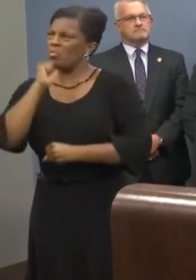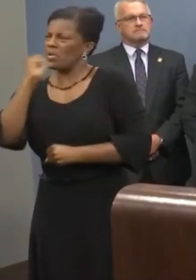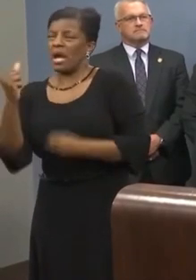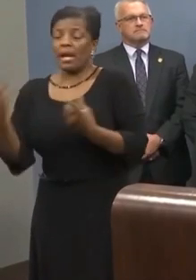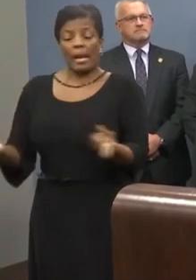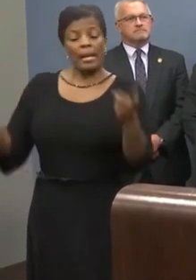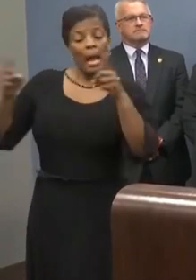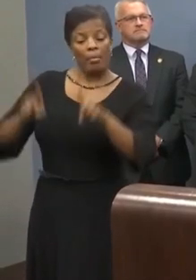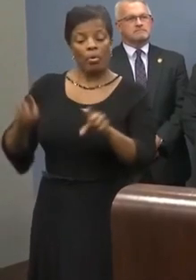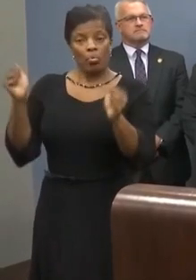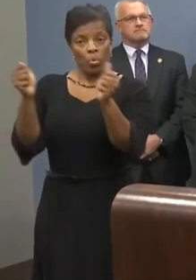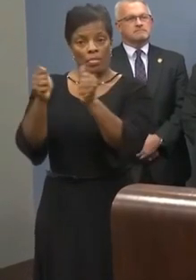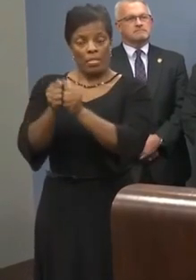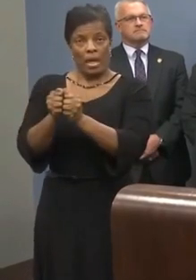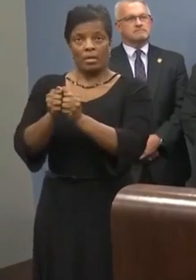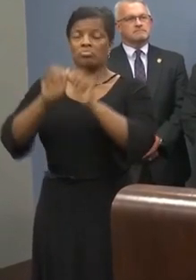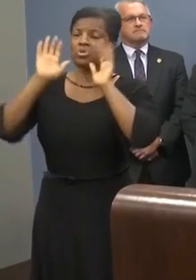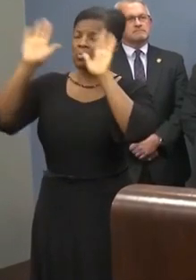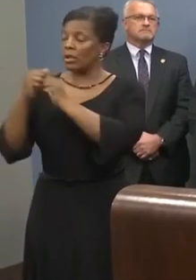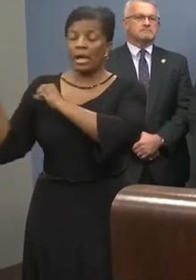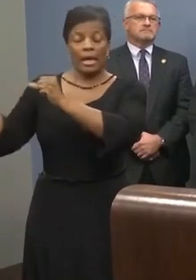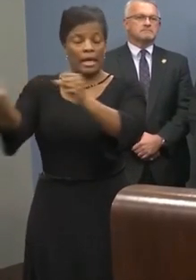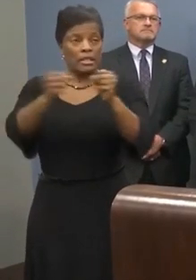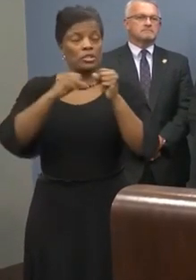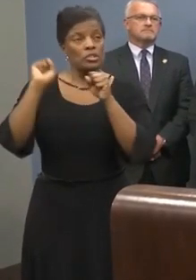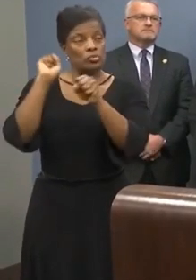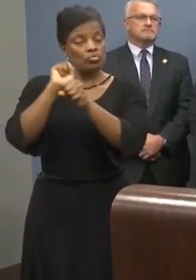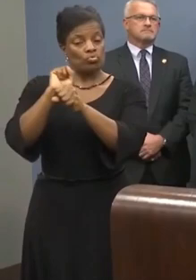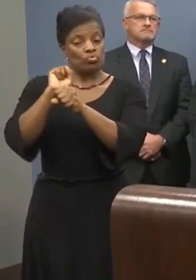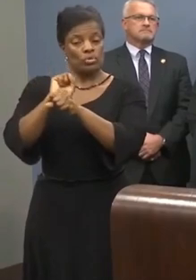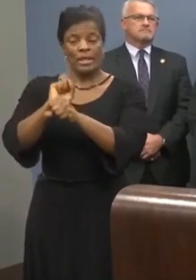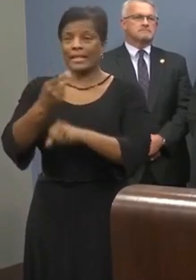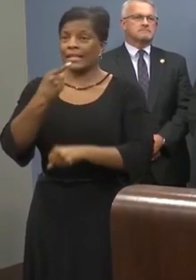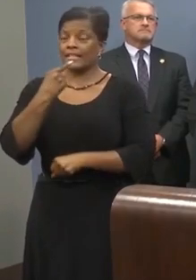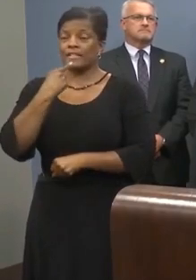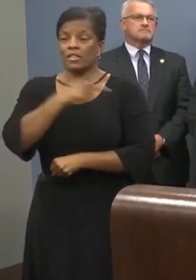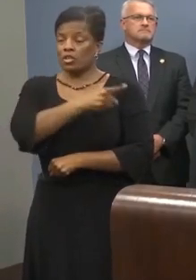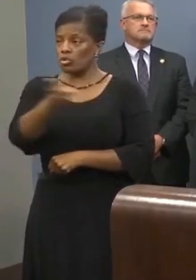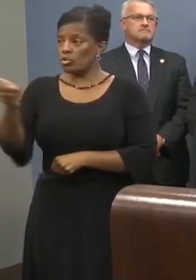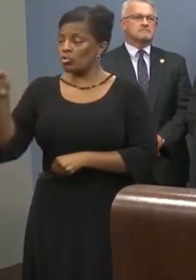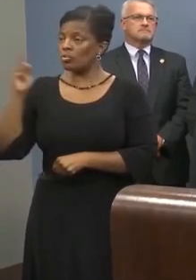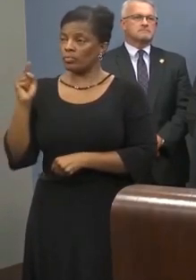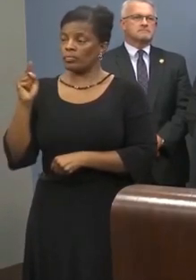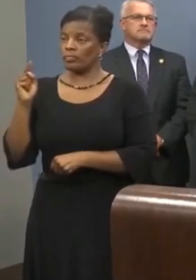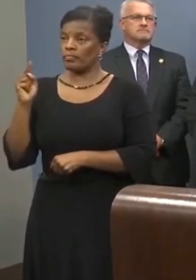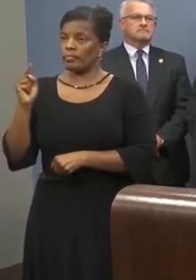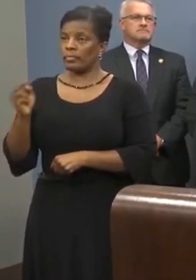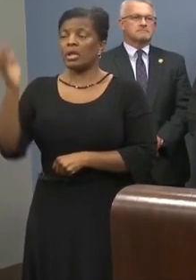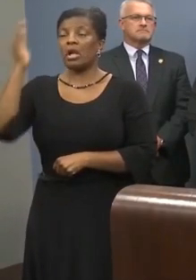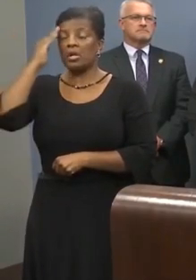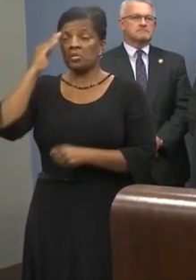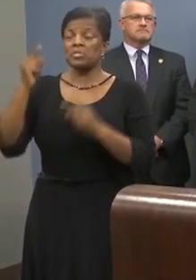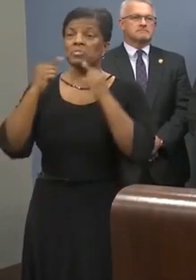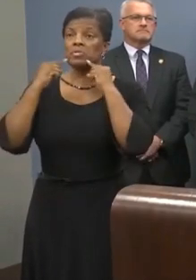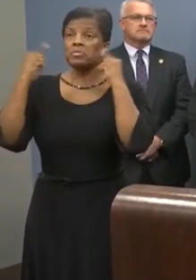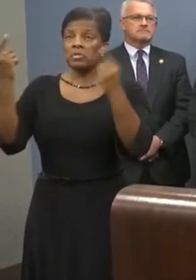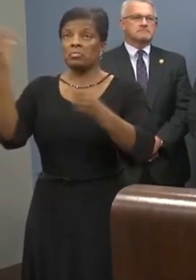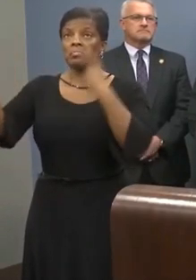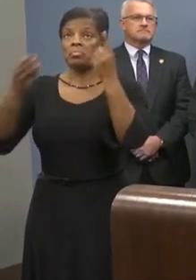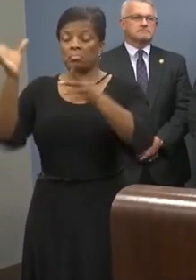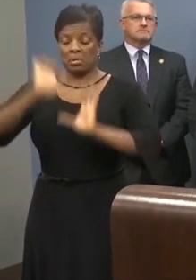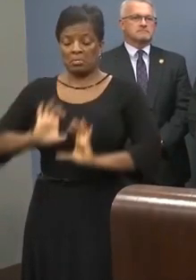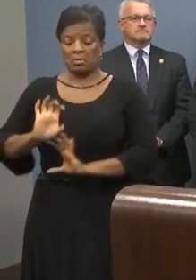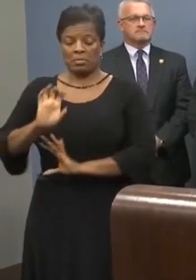not have happened without the amazing police work. I can't tell you, and I know I speak for the people of Seminole